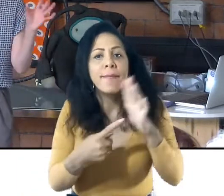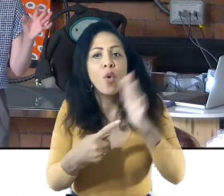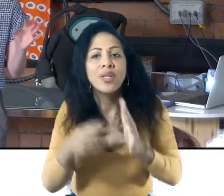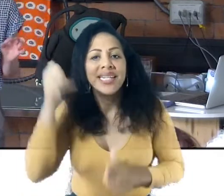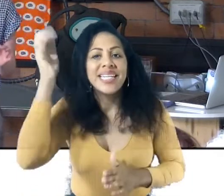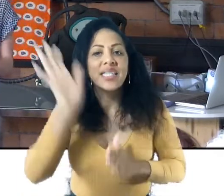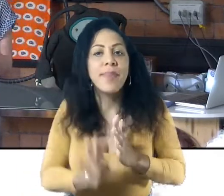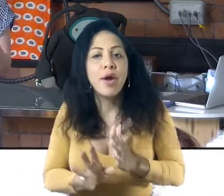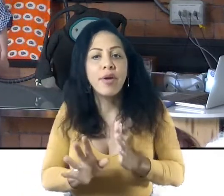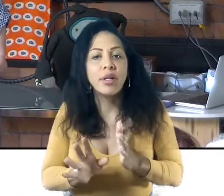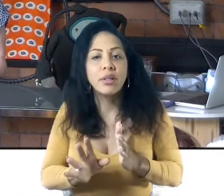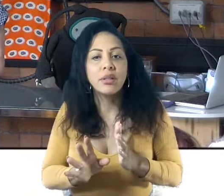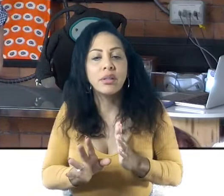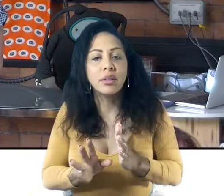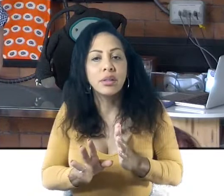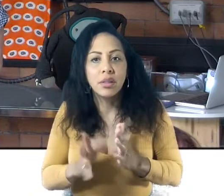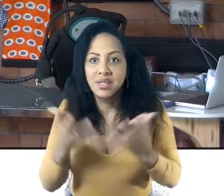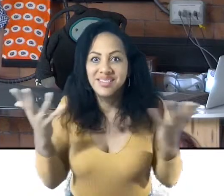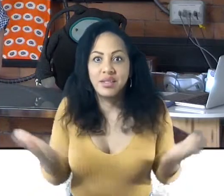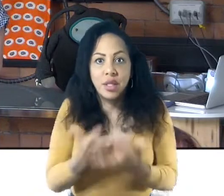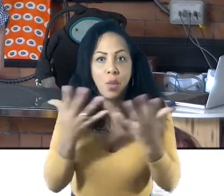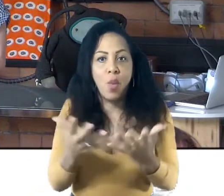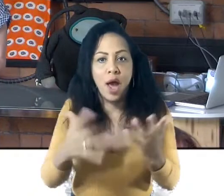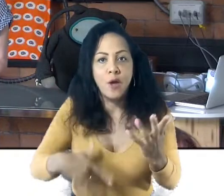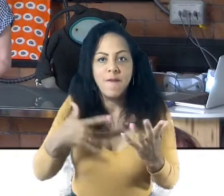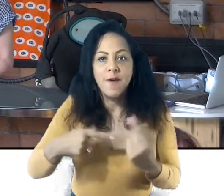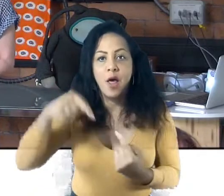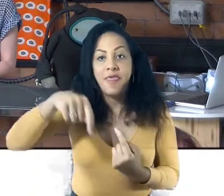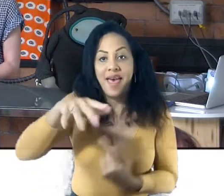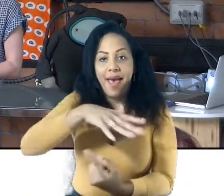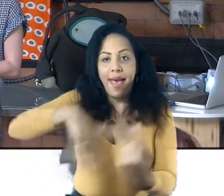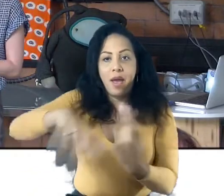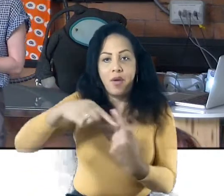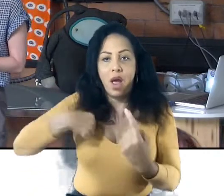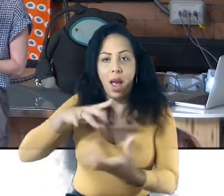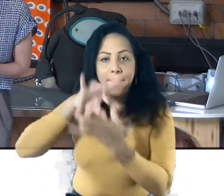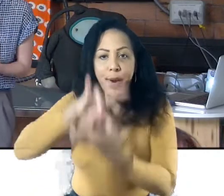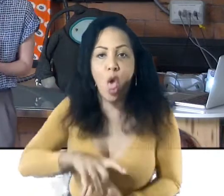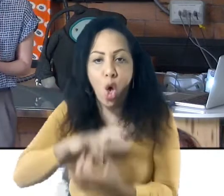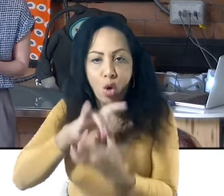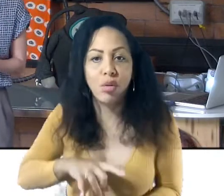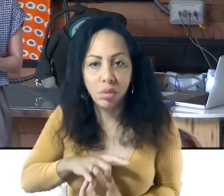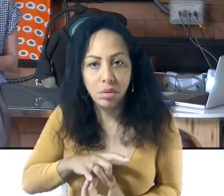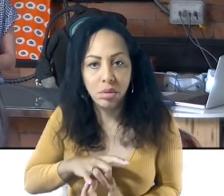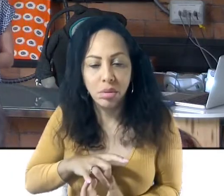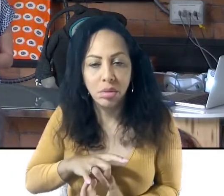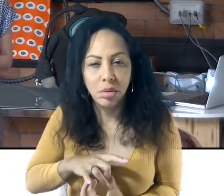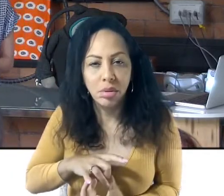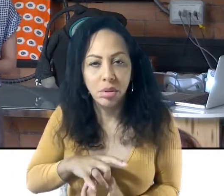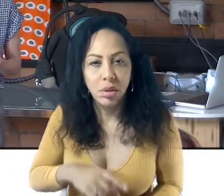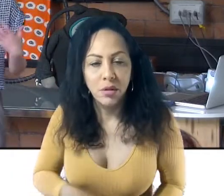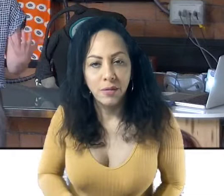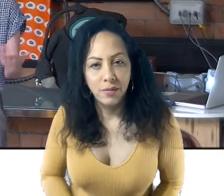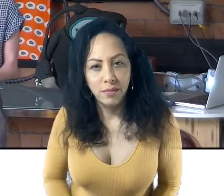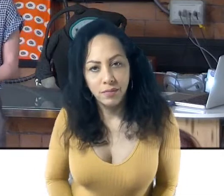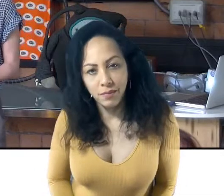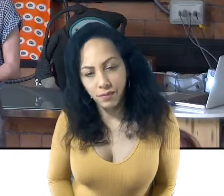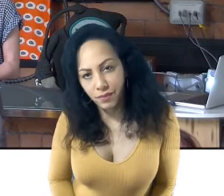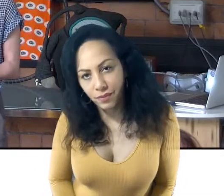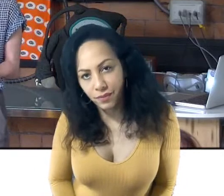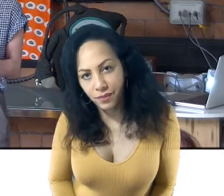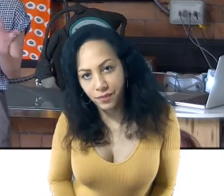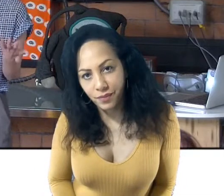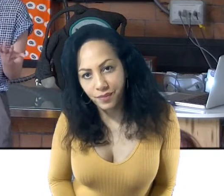on a deed anywhere, but it is still in your deeds that you have created